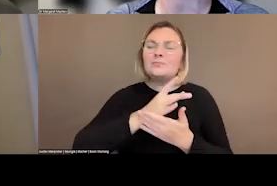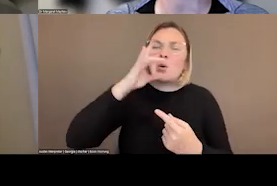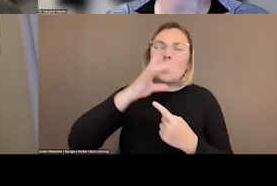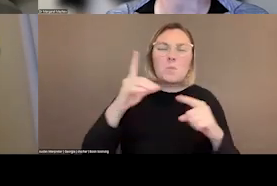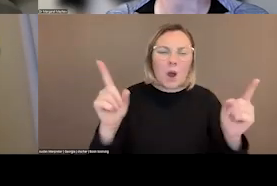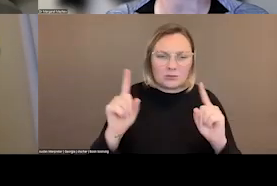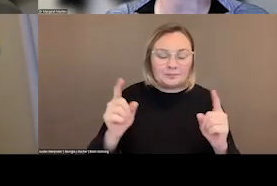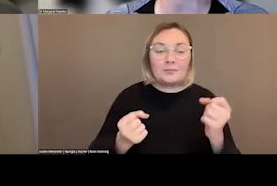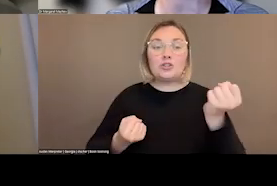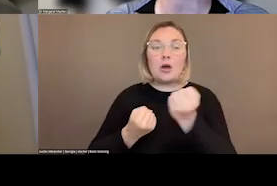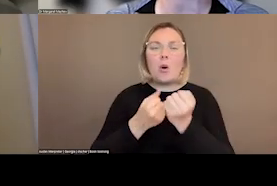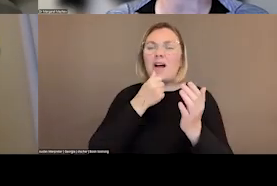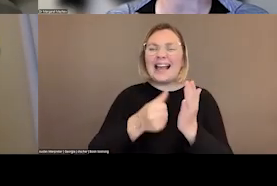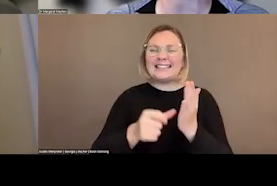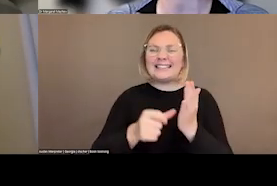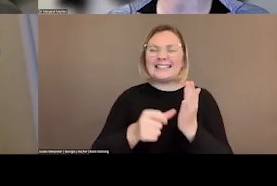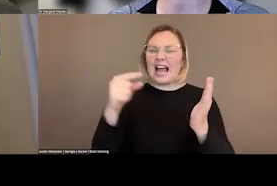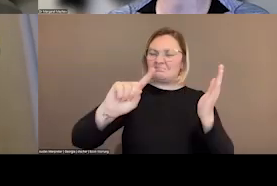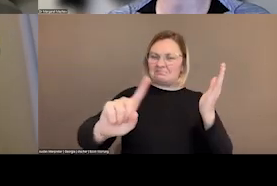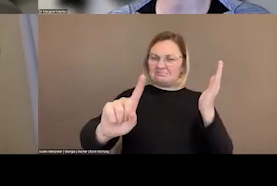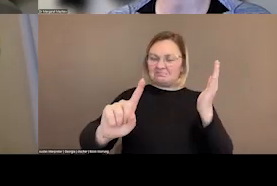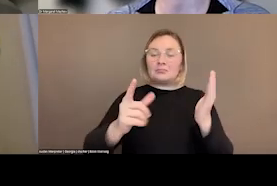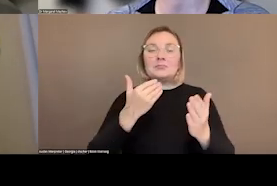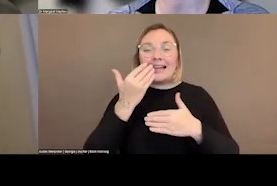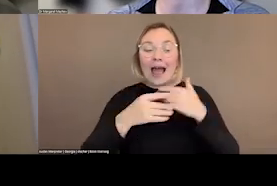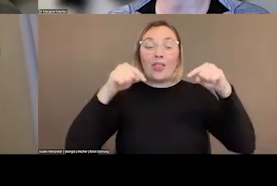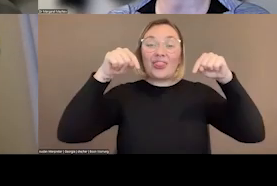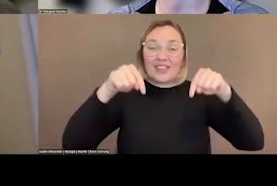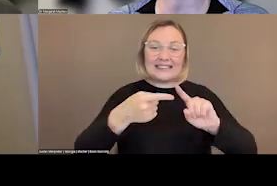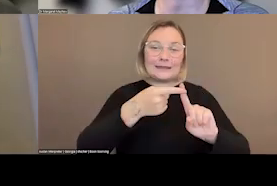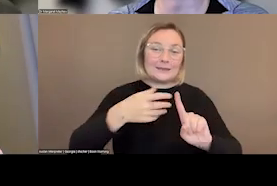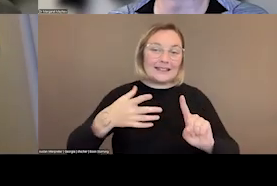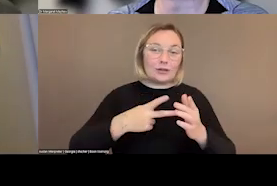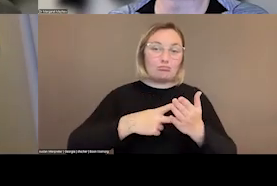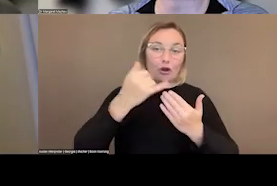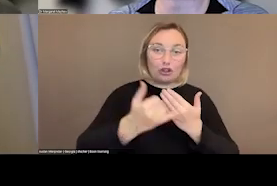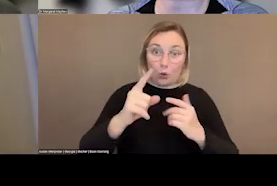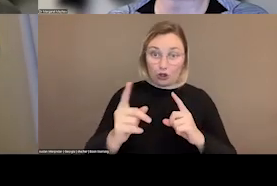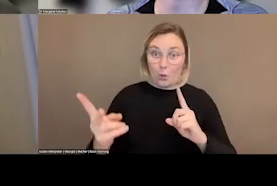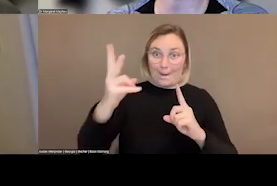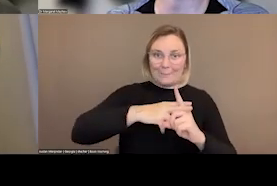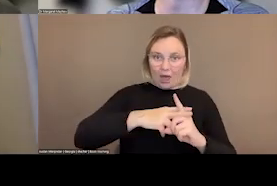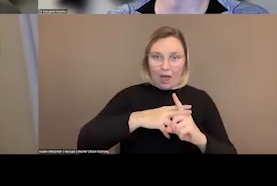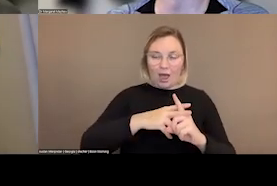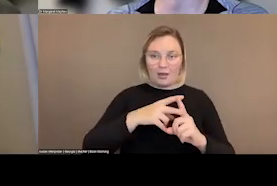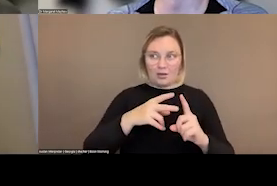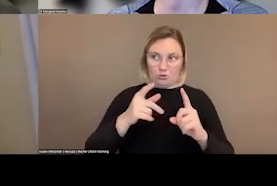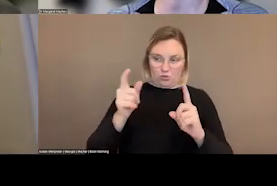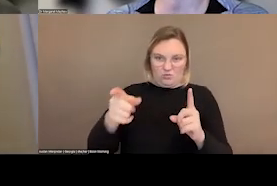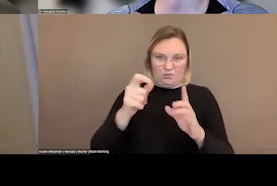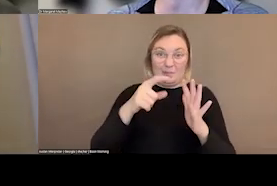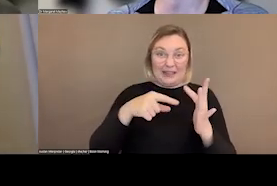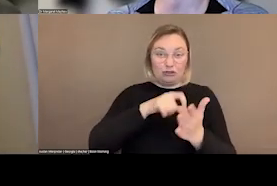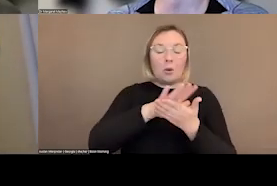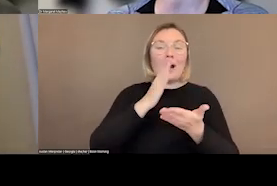a support letter, we want to explain how the specific project or the activity that you are writing for, or pitching, will